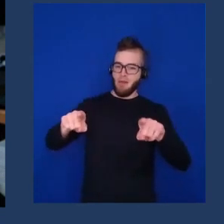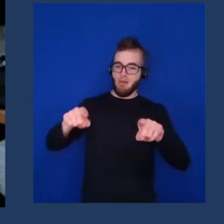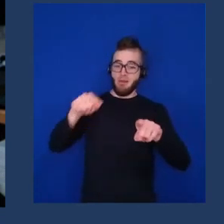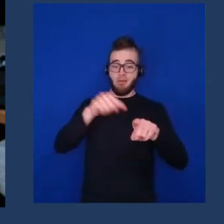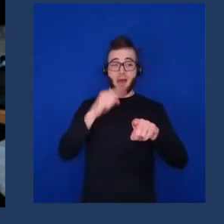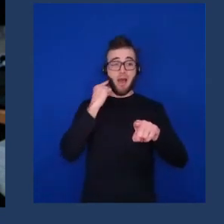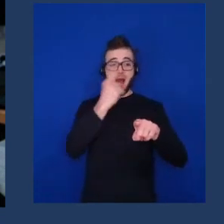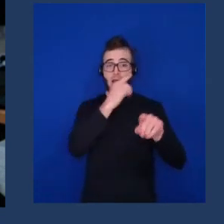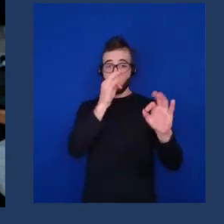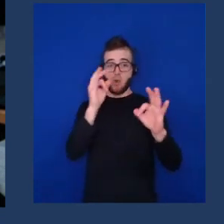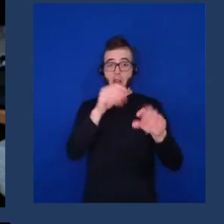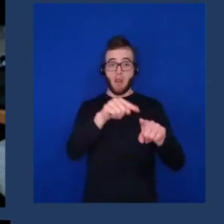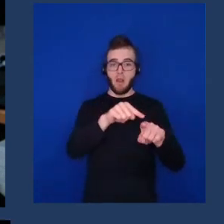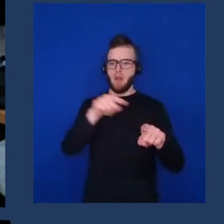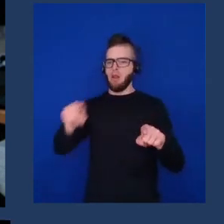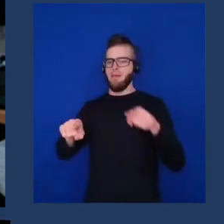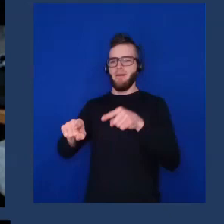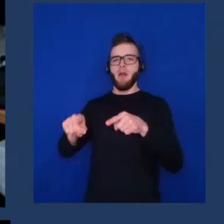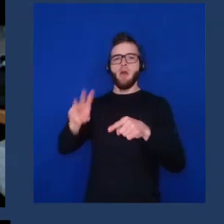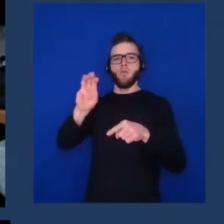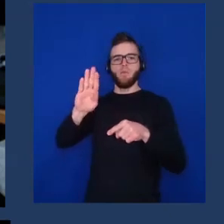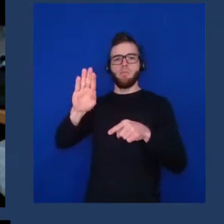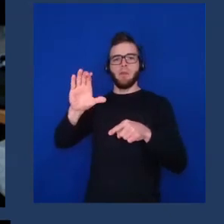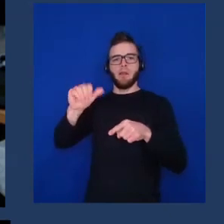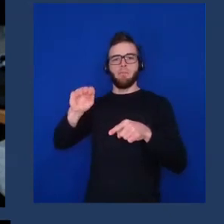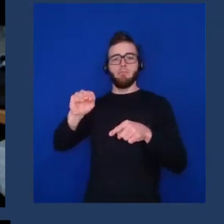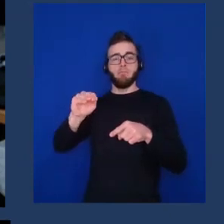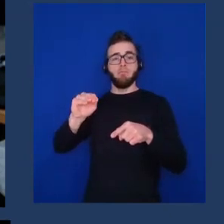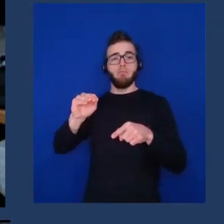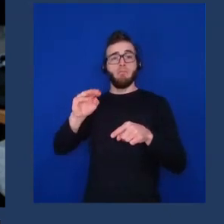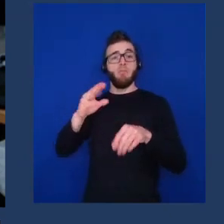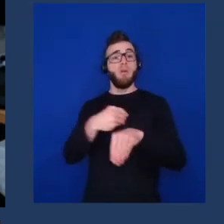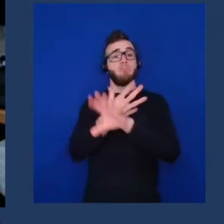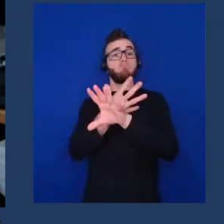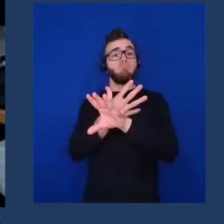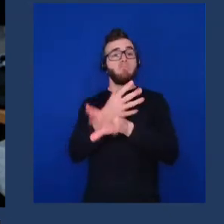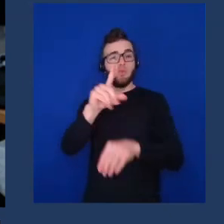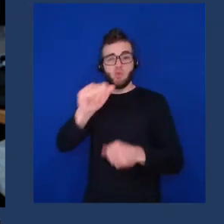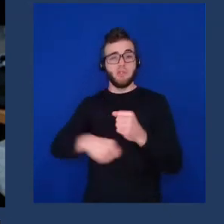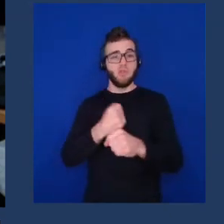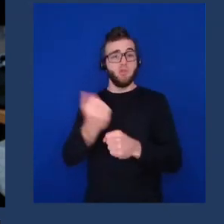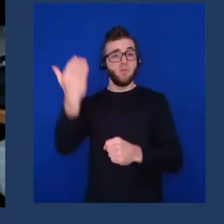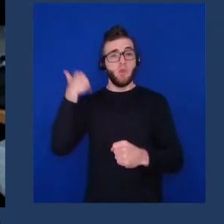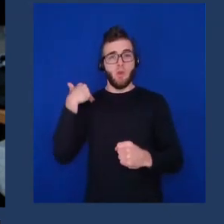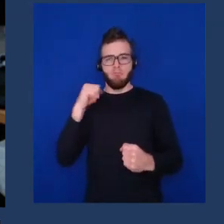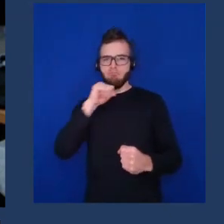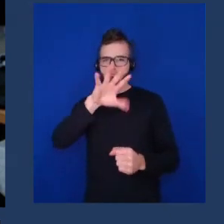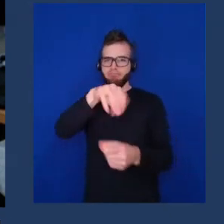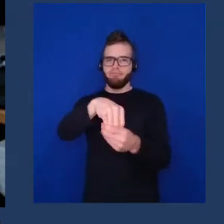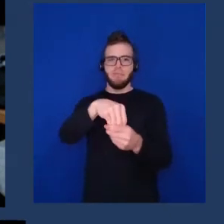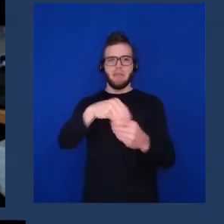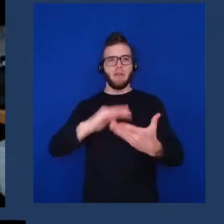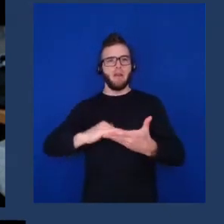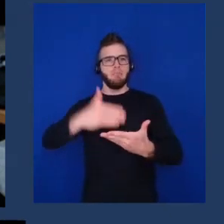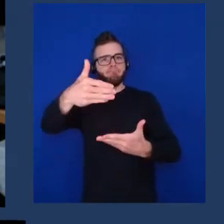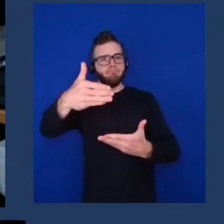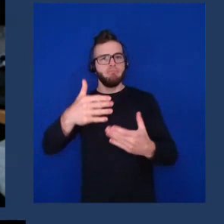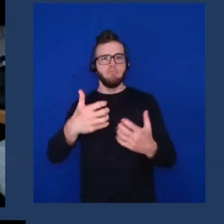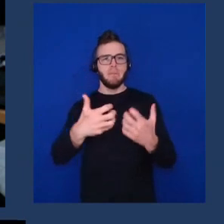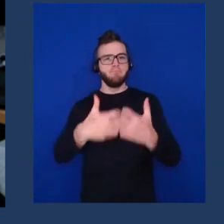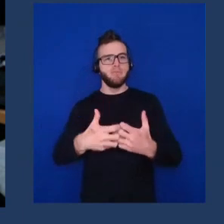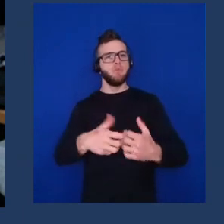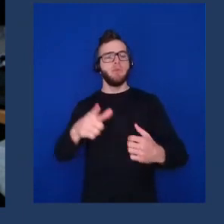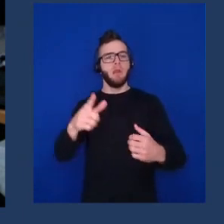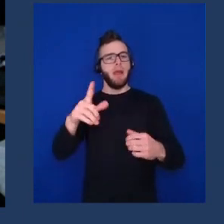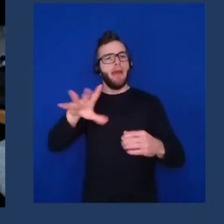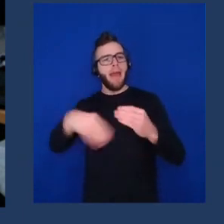So 20 years ago, webcams didn't really appear in most devices. They were a separate add-on, they were expensive, they weren't very good quality. And